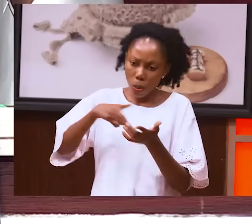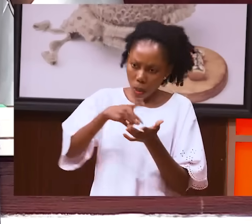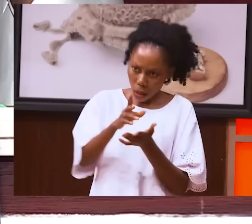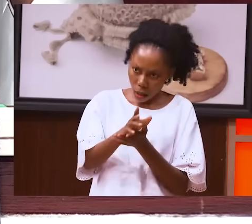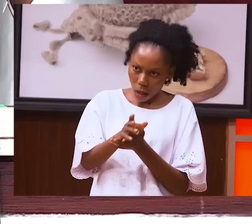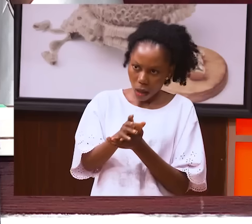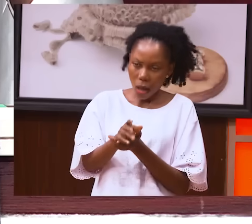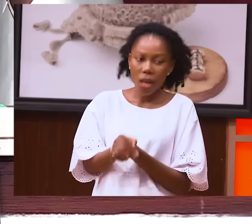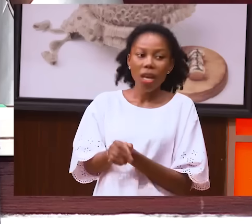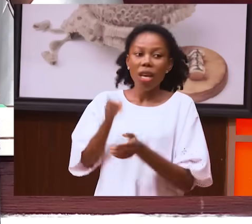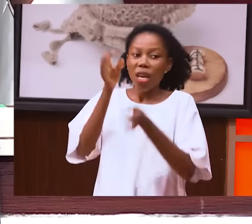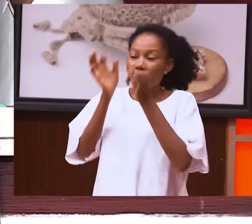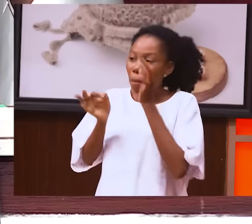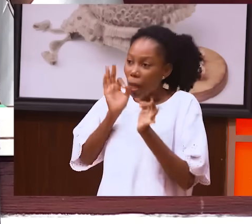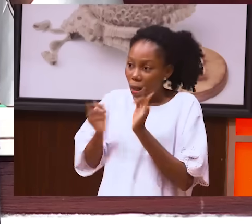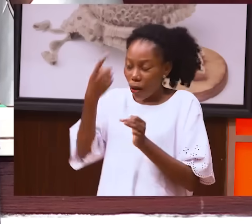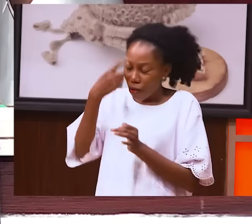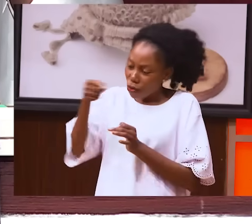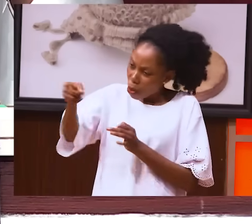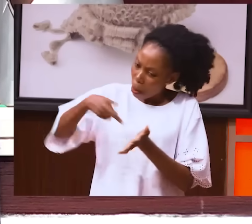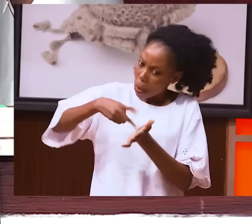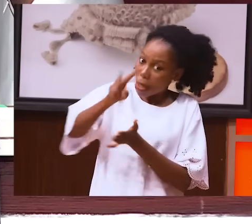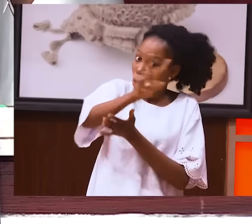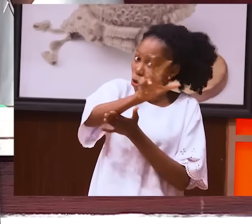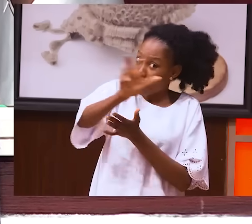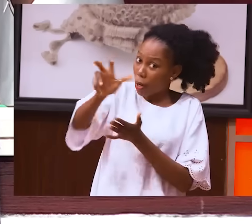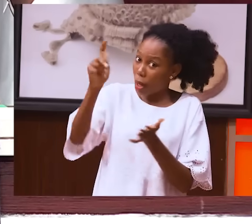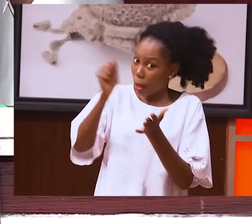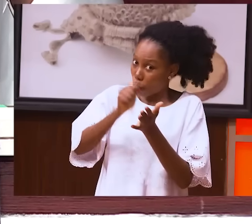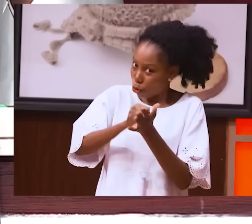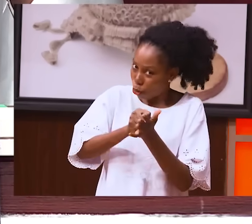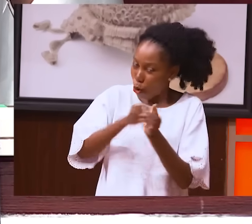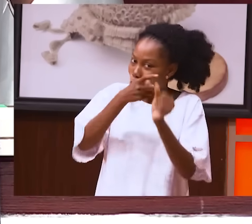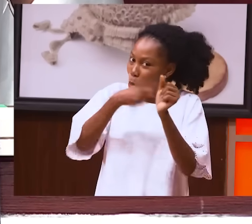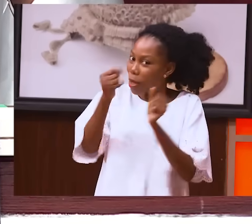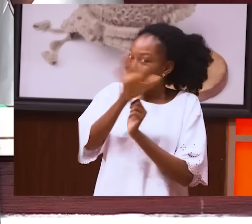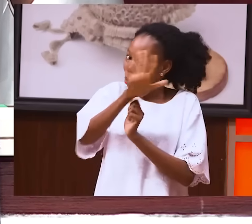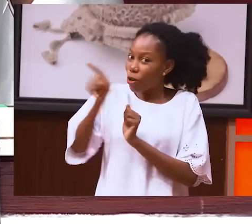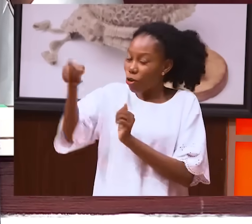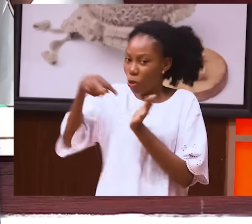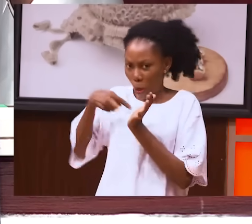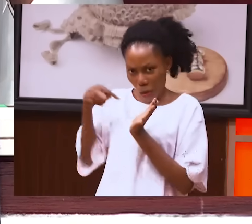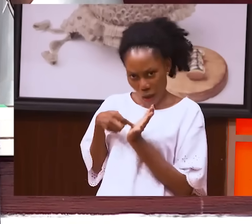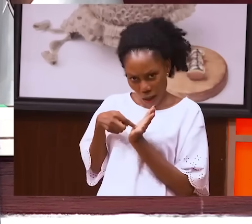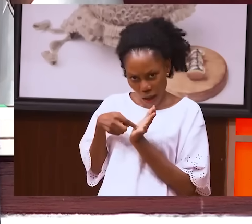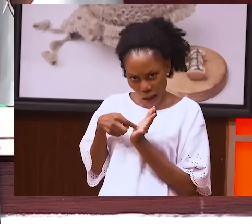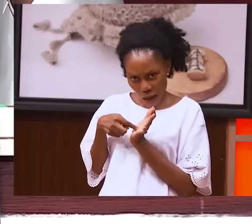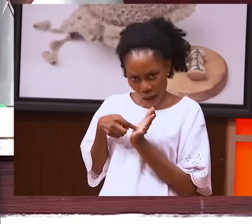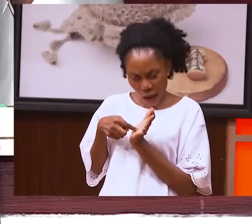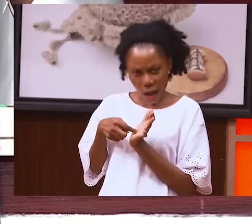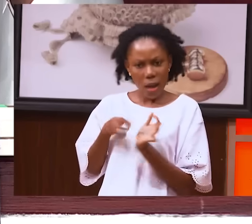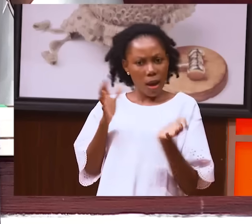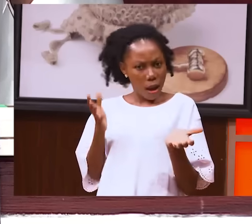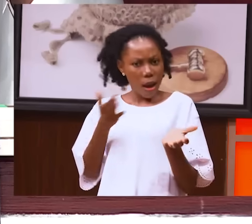landlord's behalf, pay 300,000 naira out of the 500, and even January and February